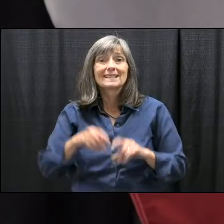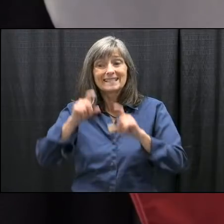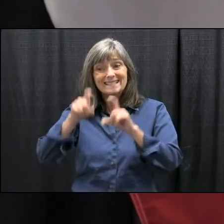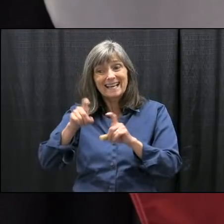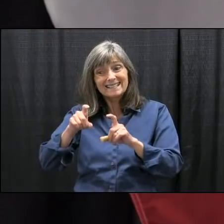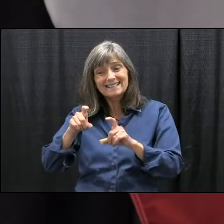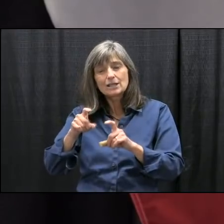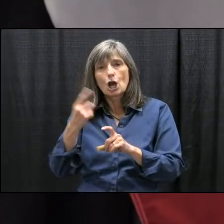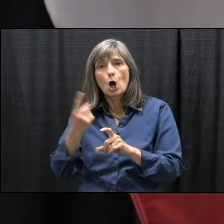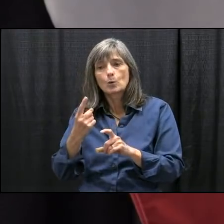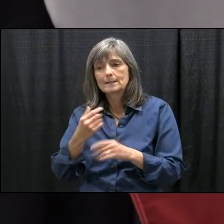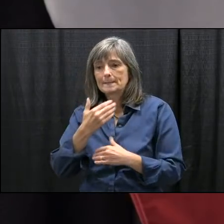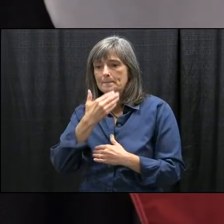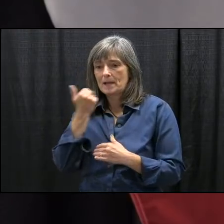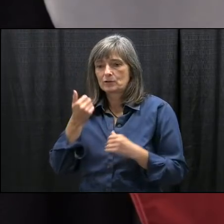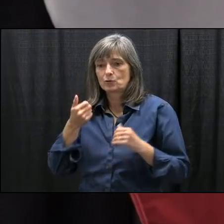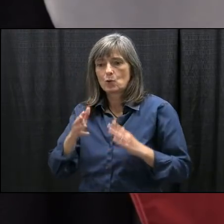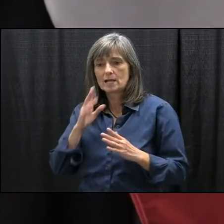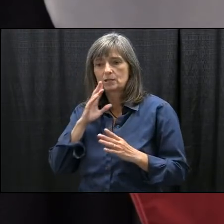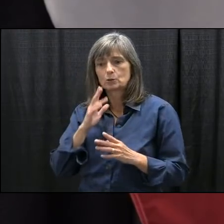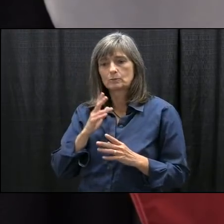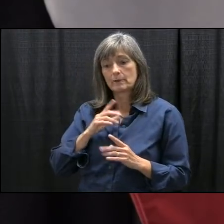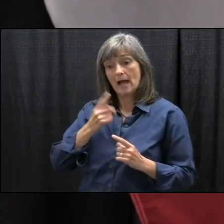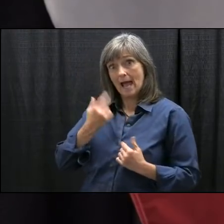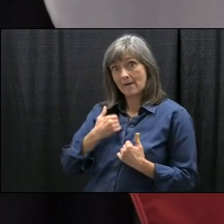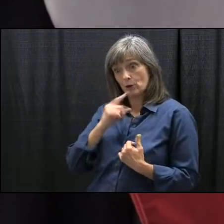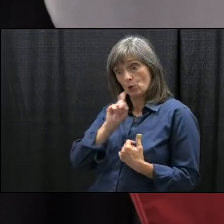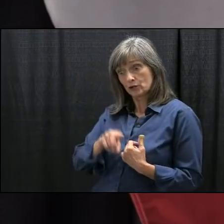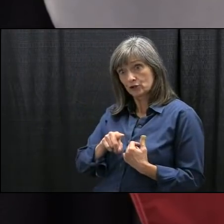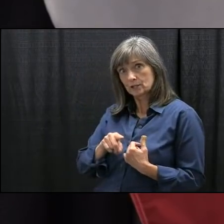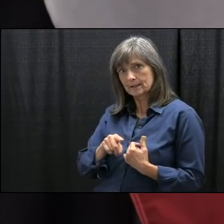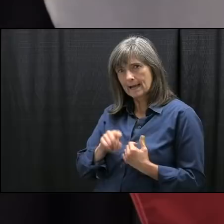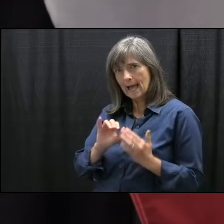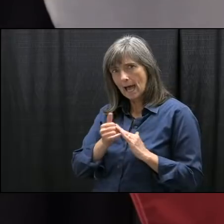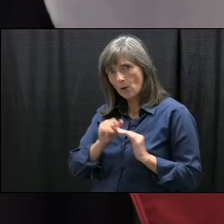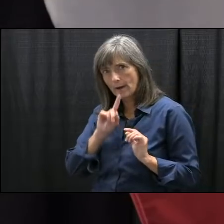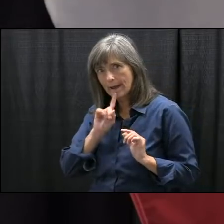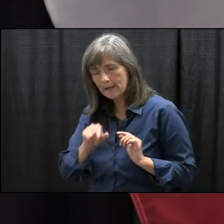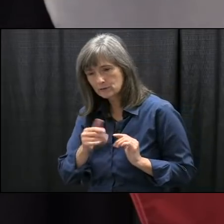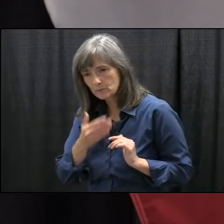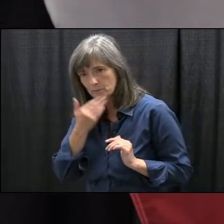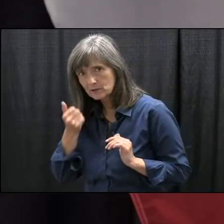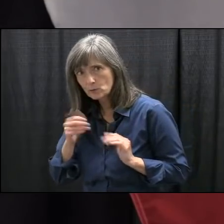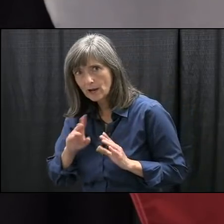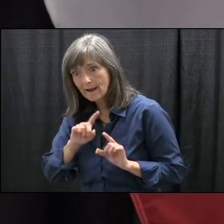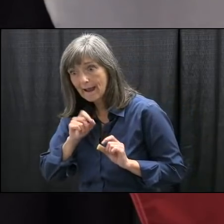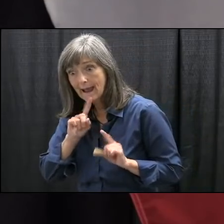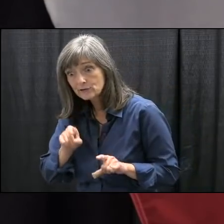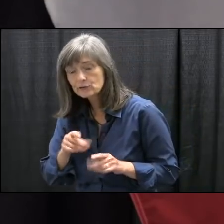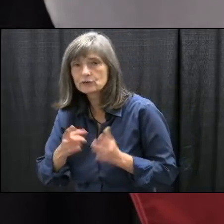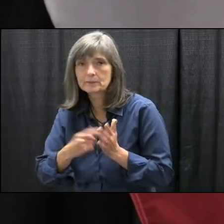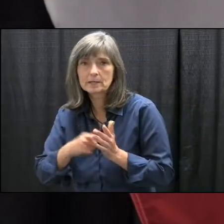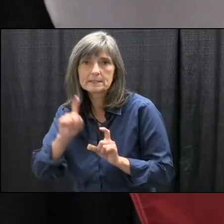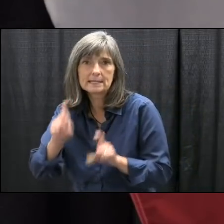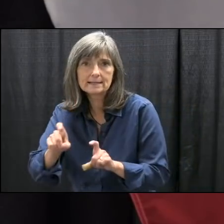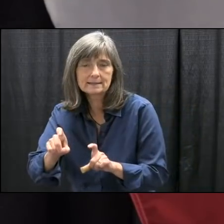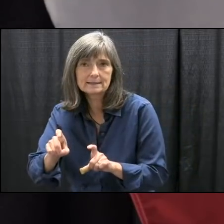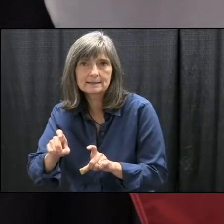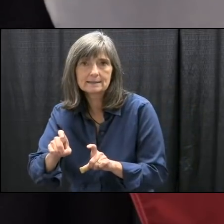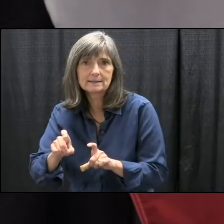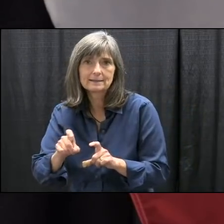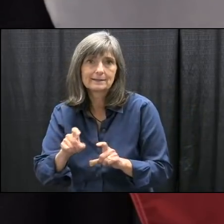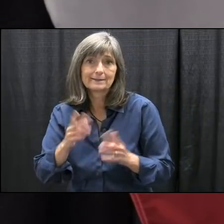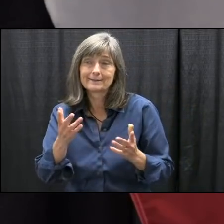we feel that it's most effective to answer our question, to prevent transmission. And I know it seems like, and I have friends who asked